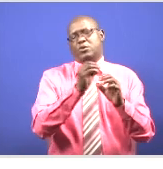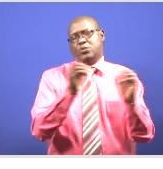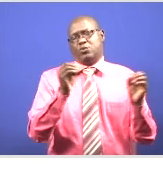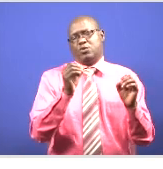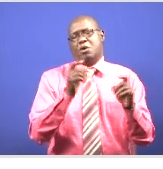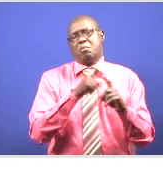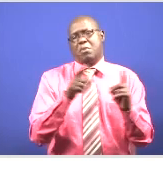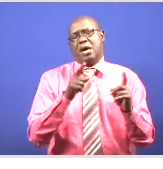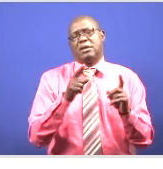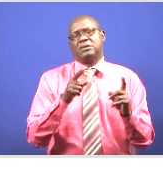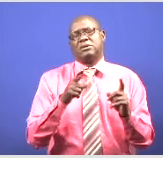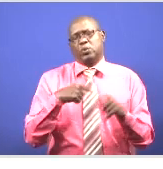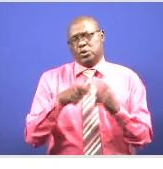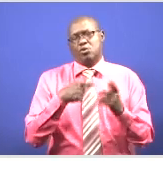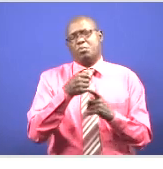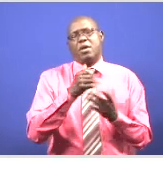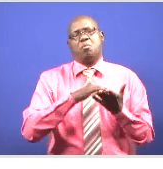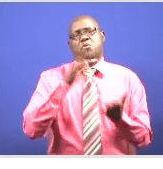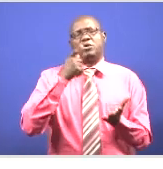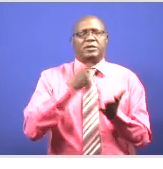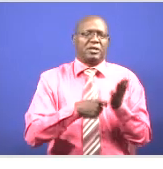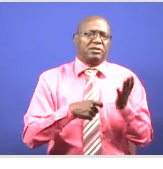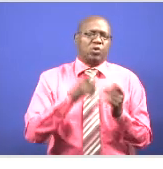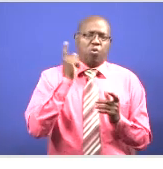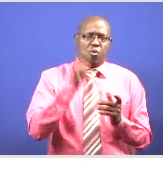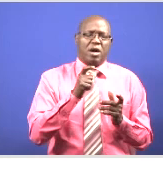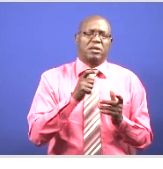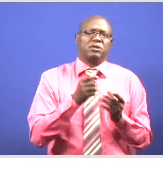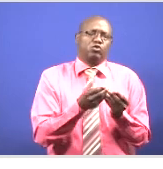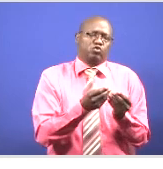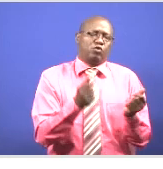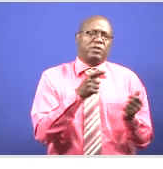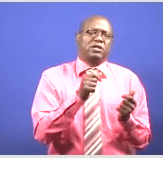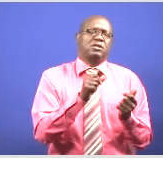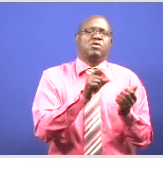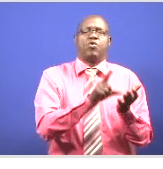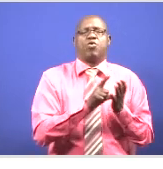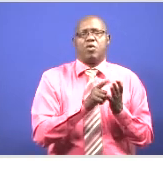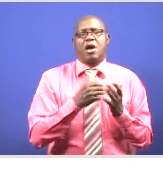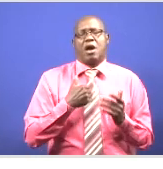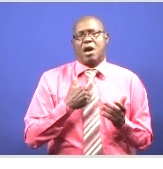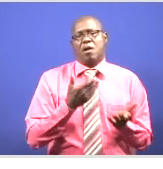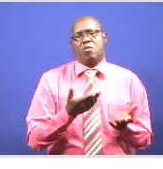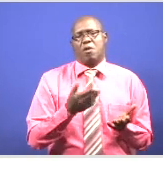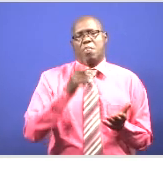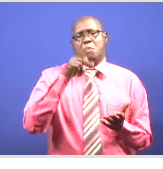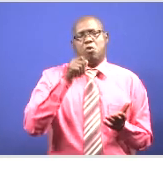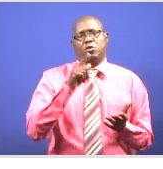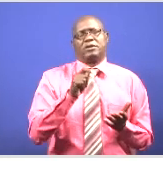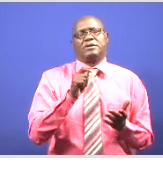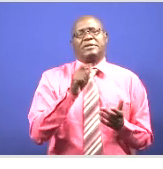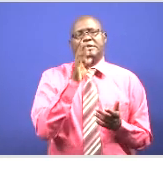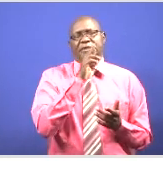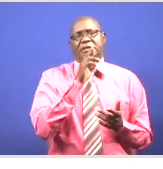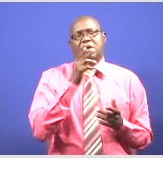more taxes, you know? Because we have to finish up on these loans. Our port is at risk. When this government came